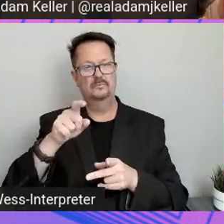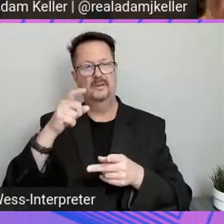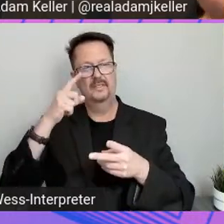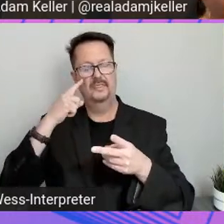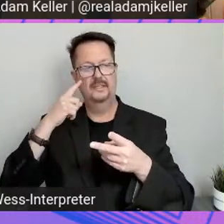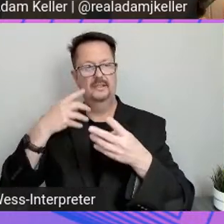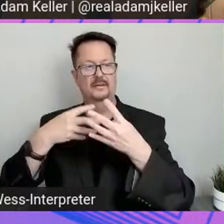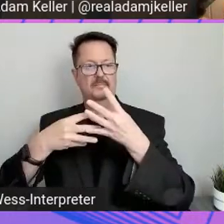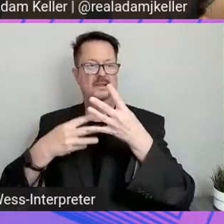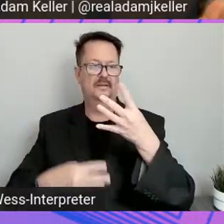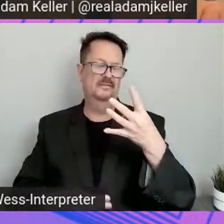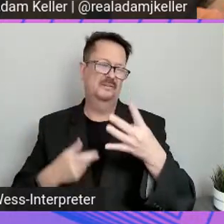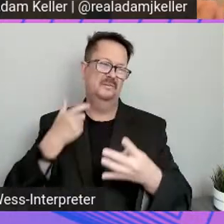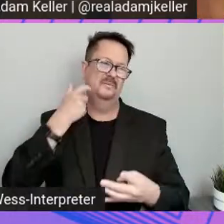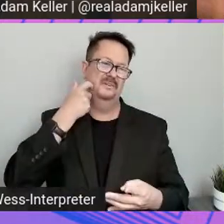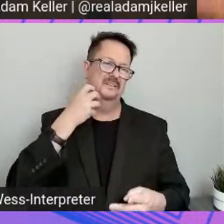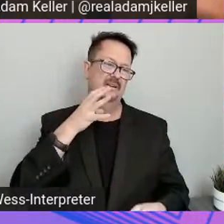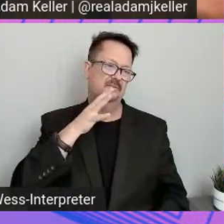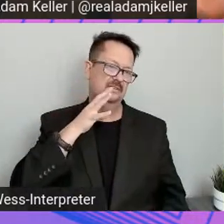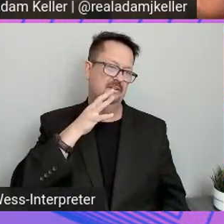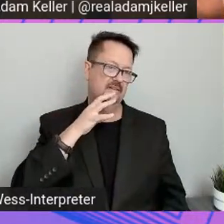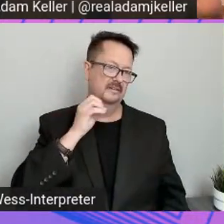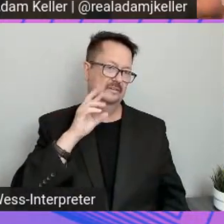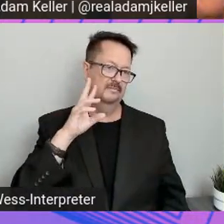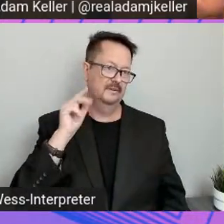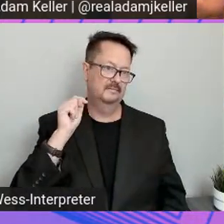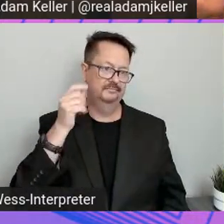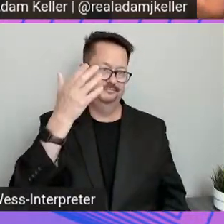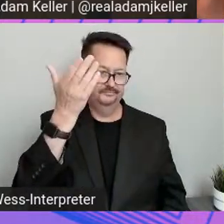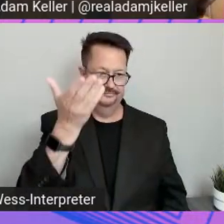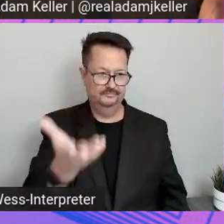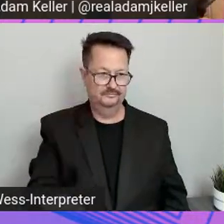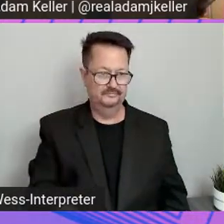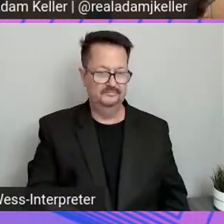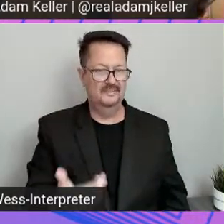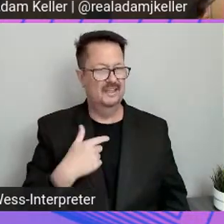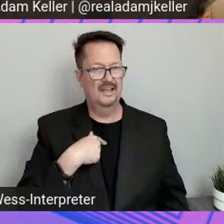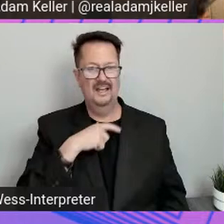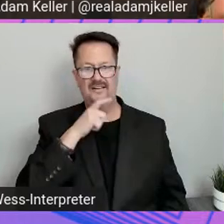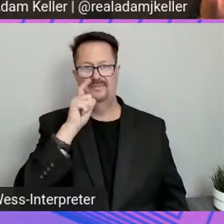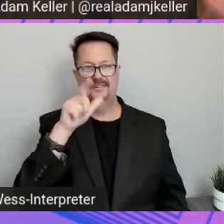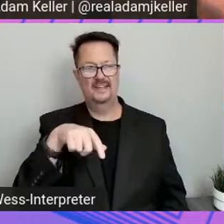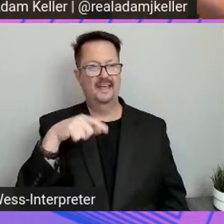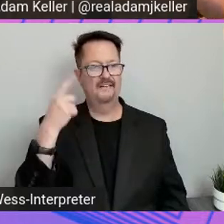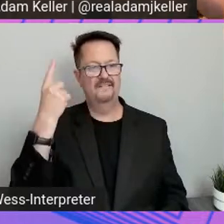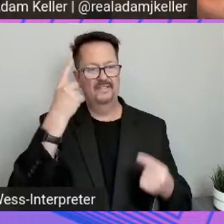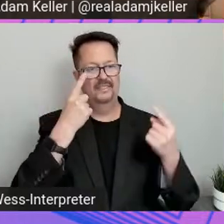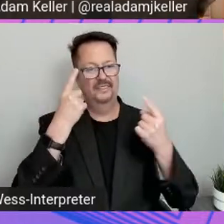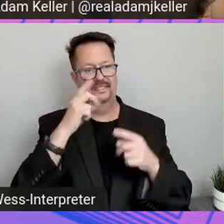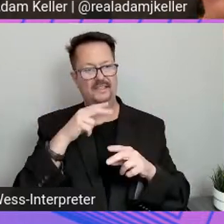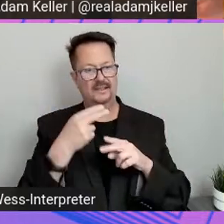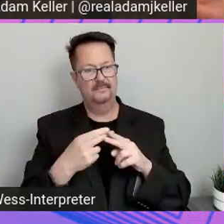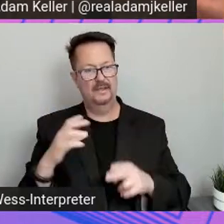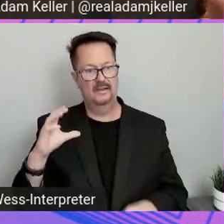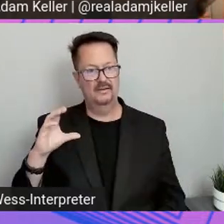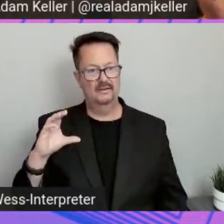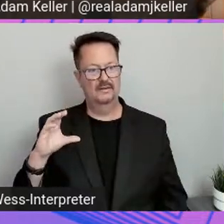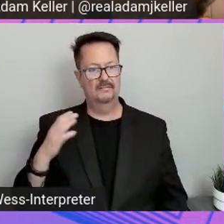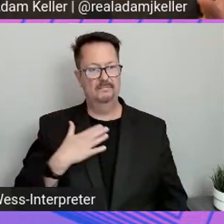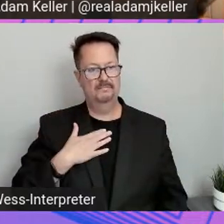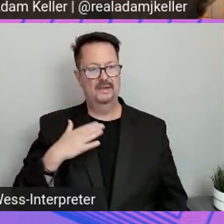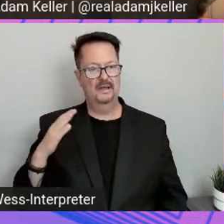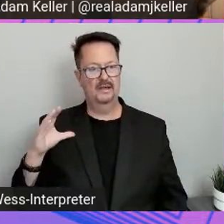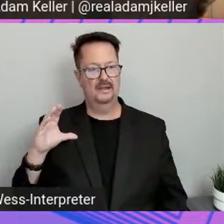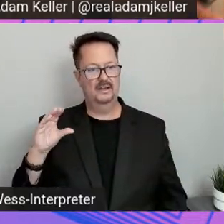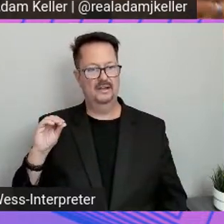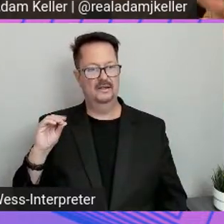of similar to what I was just talking about earlier, but I don't just have to think about my code. When I have to think about where's my code